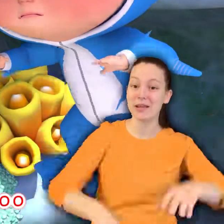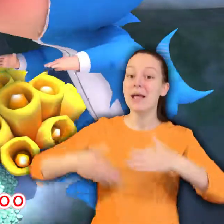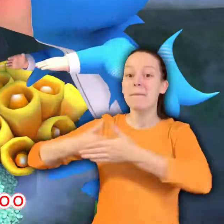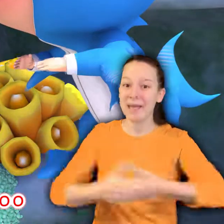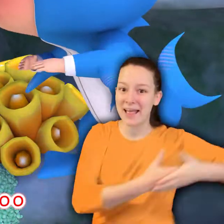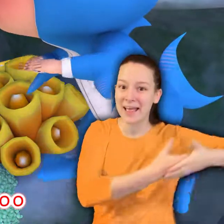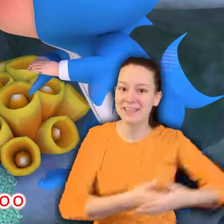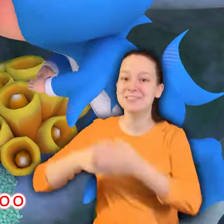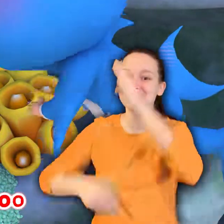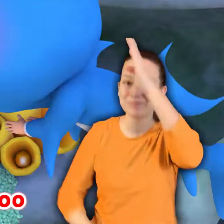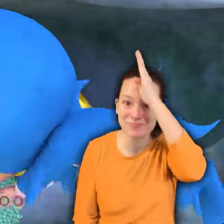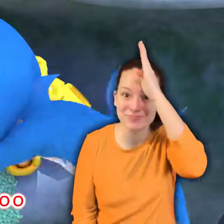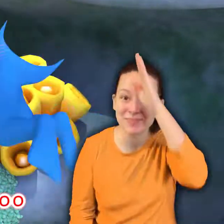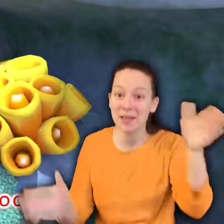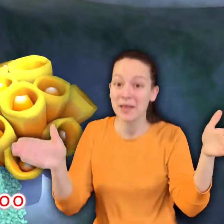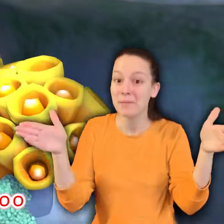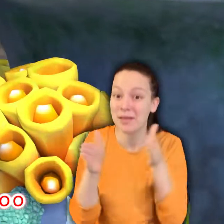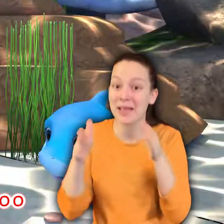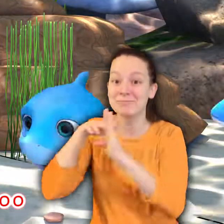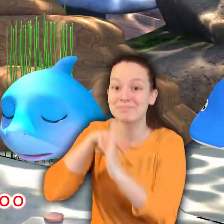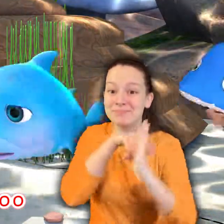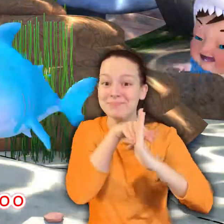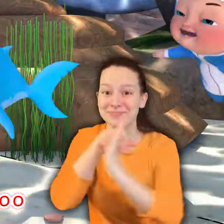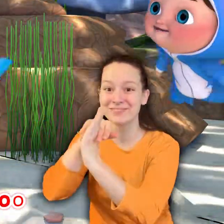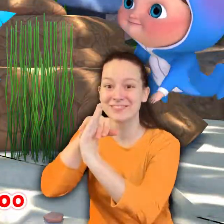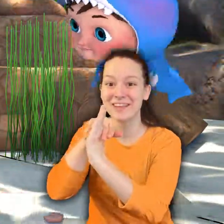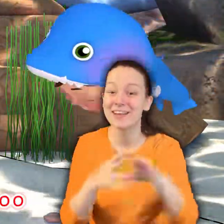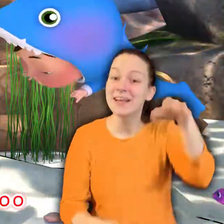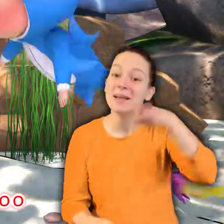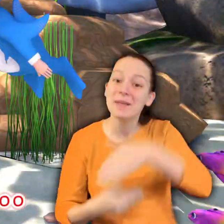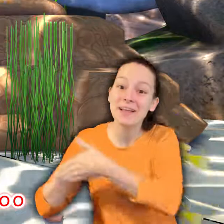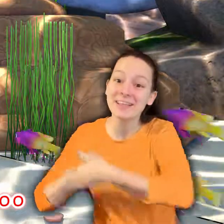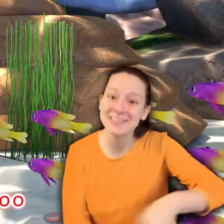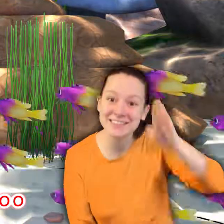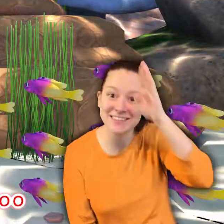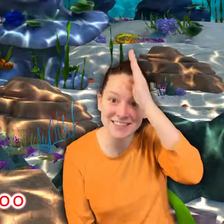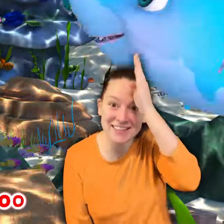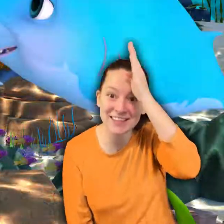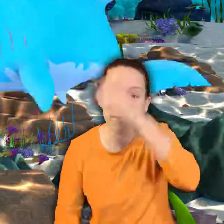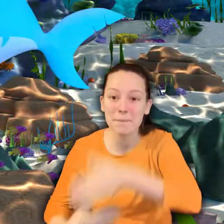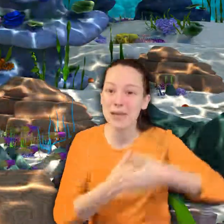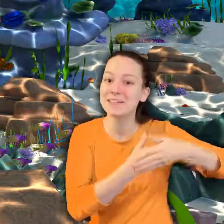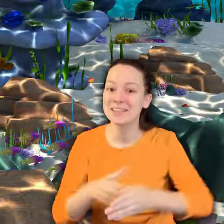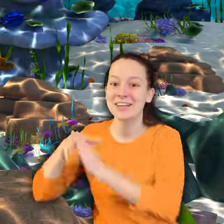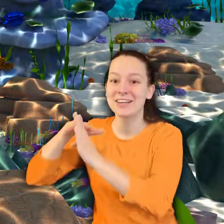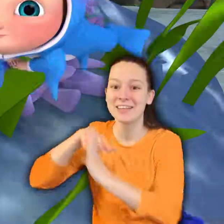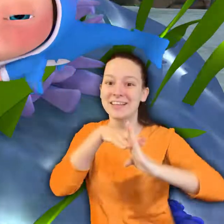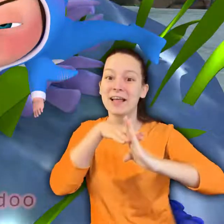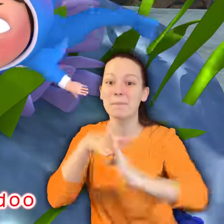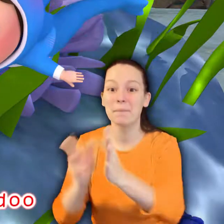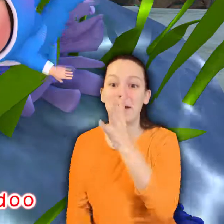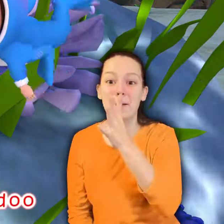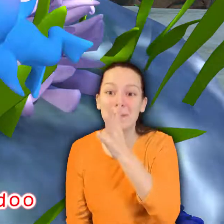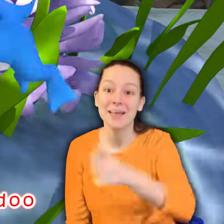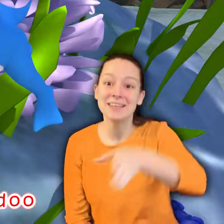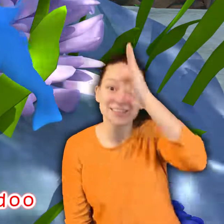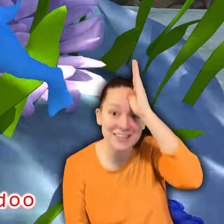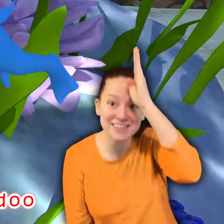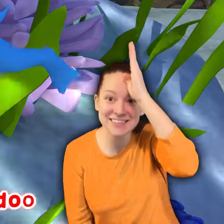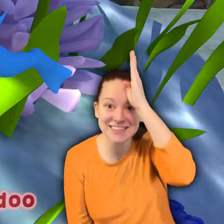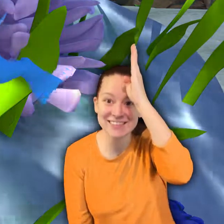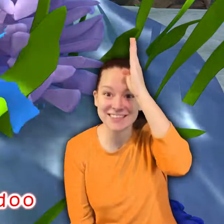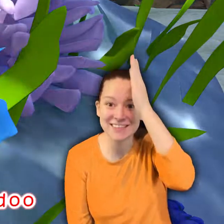Baby shark. Baby shark. Baby shark. Baby shark. Mommy